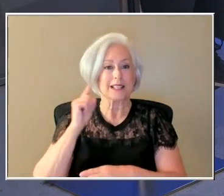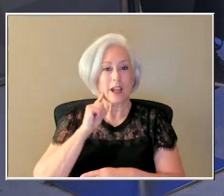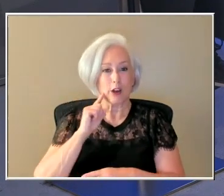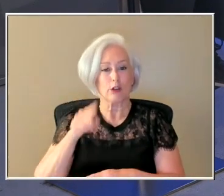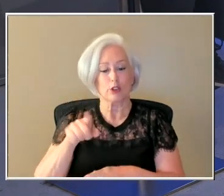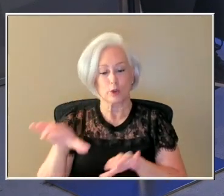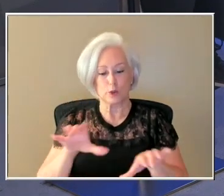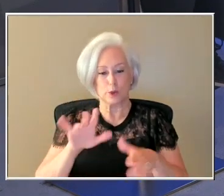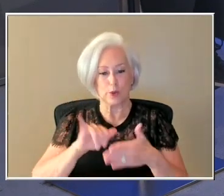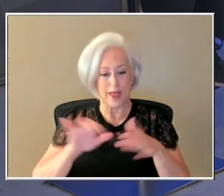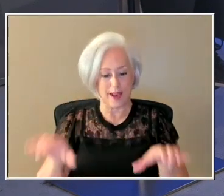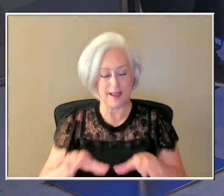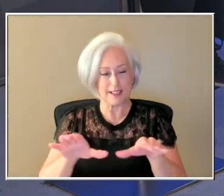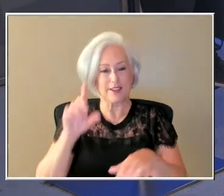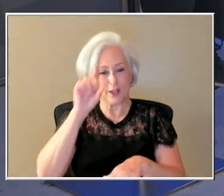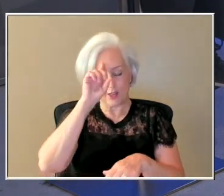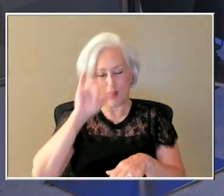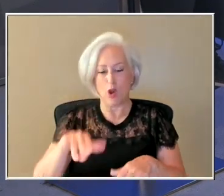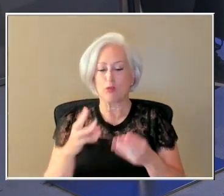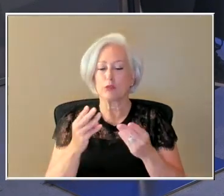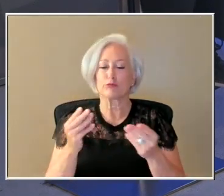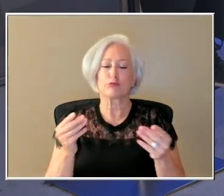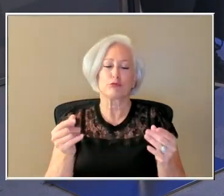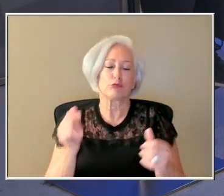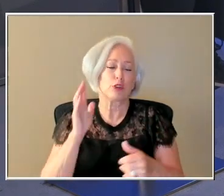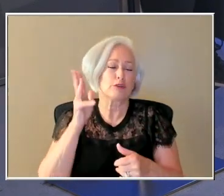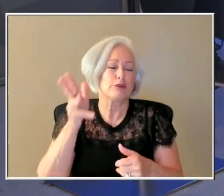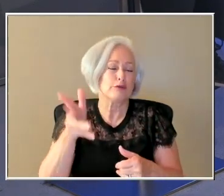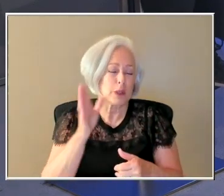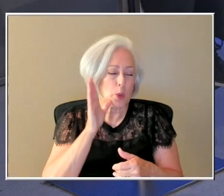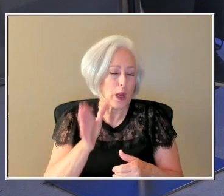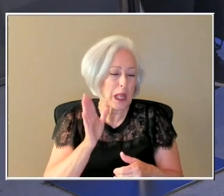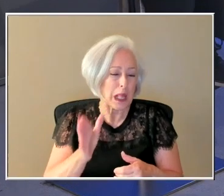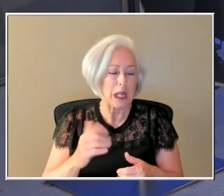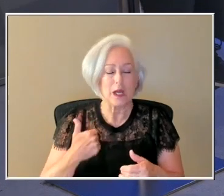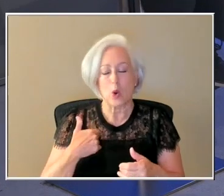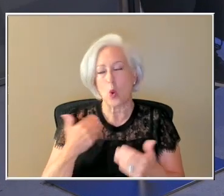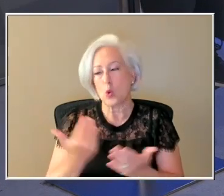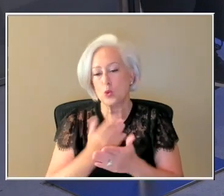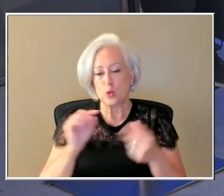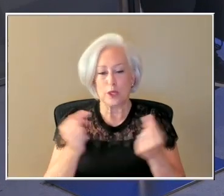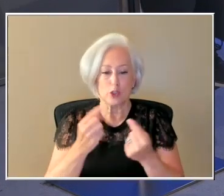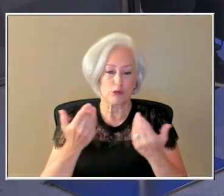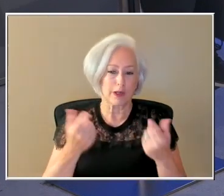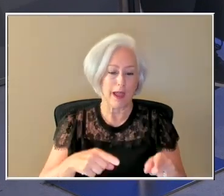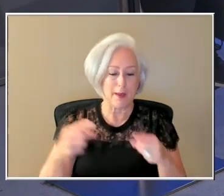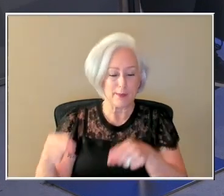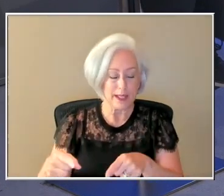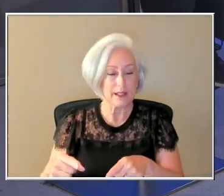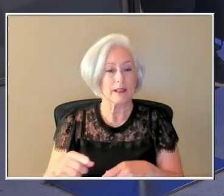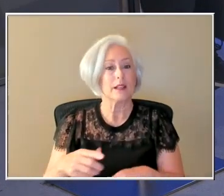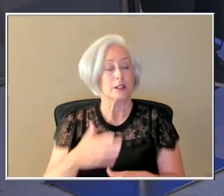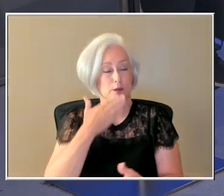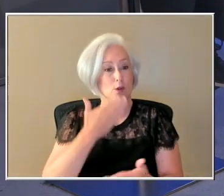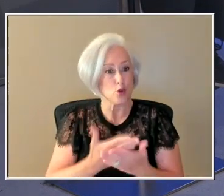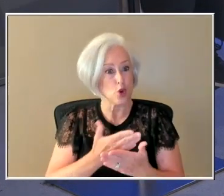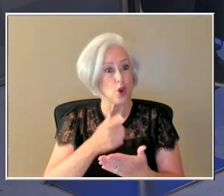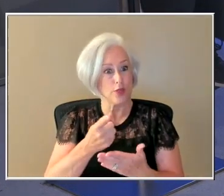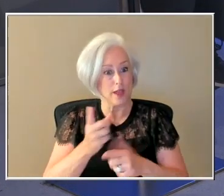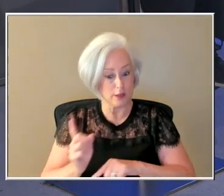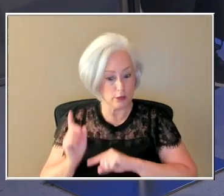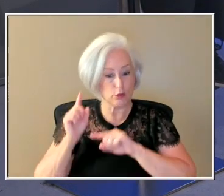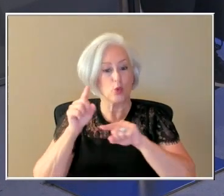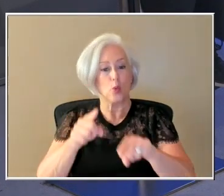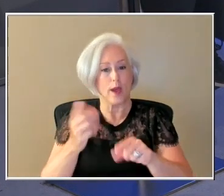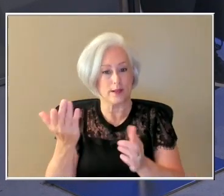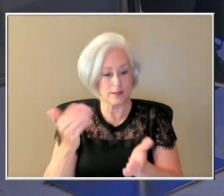are just thinking it'll go away eventually, or maybe a new injury has happened, and so it just goes on and on. So good that you went back in and didn't